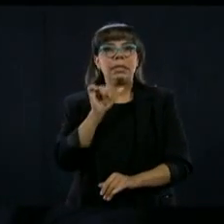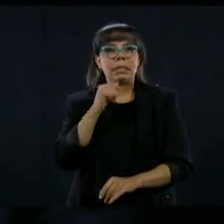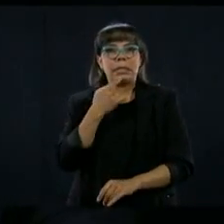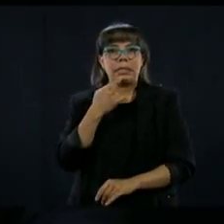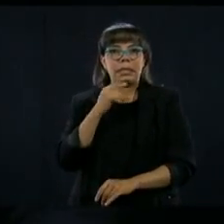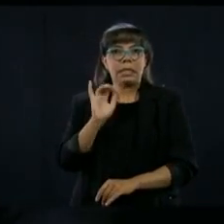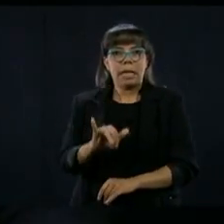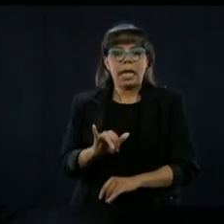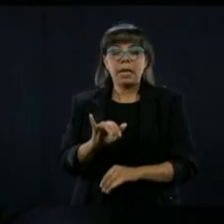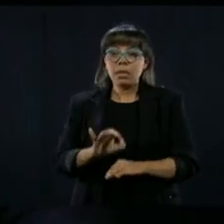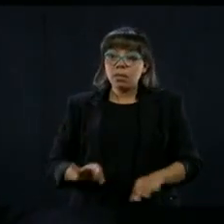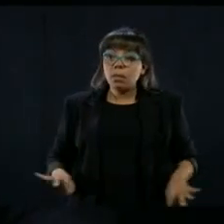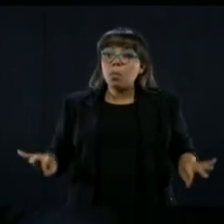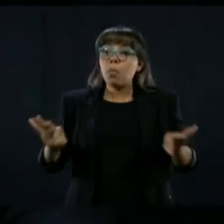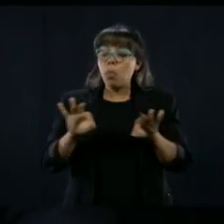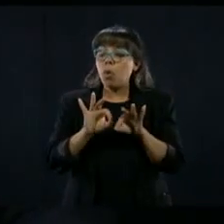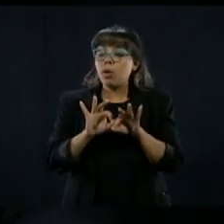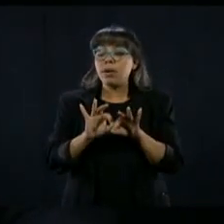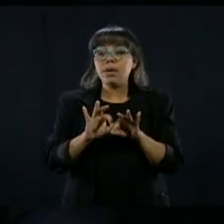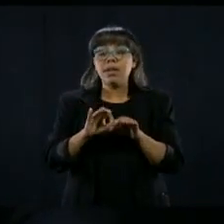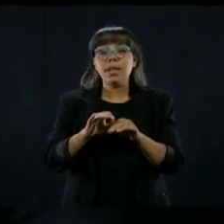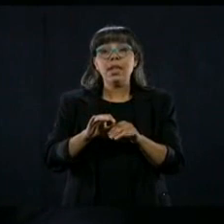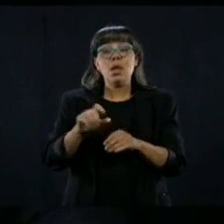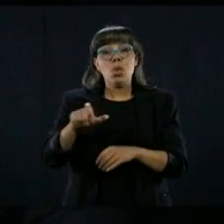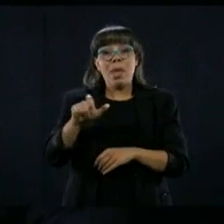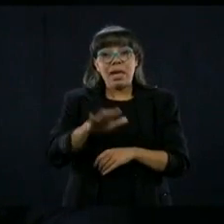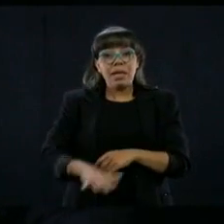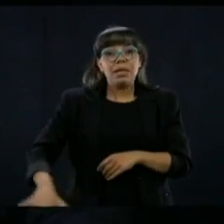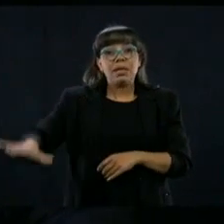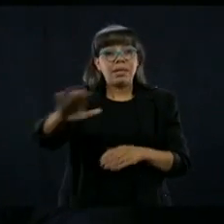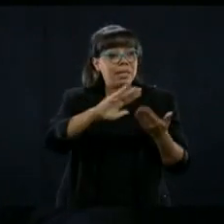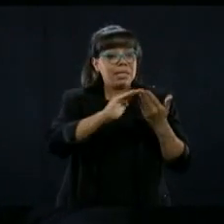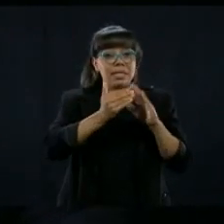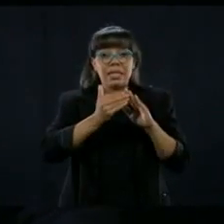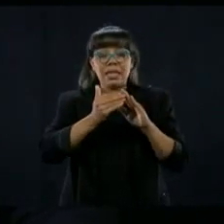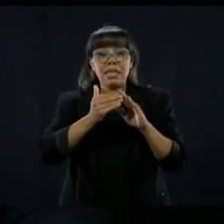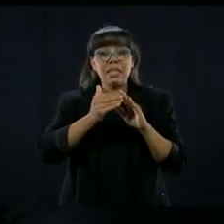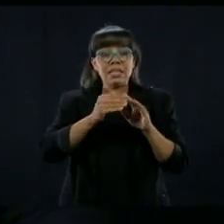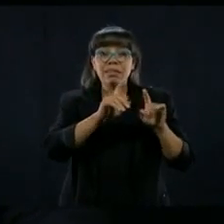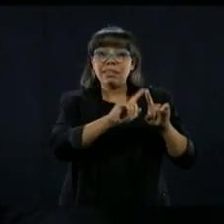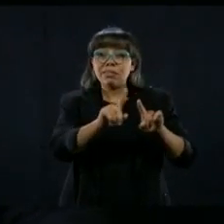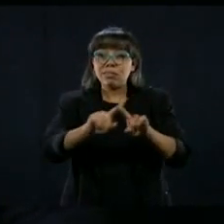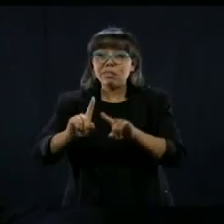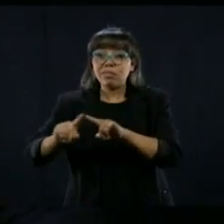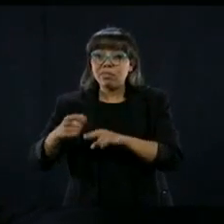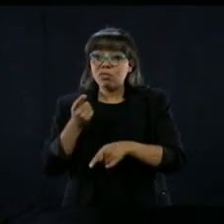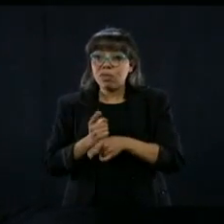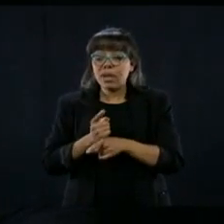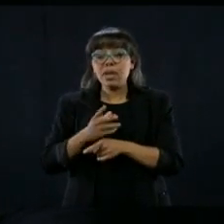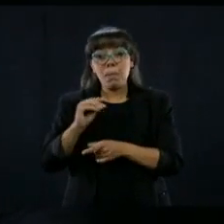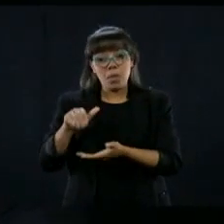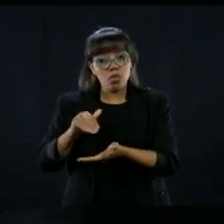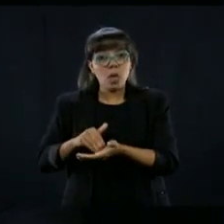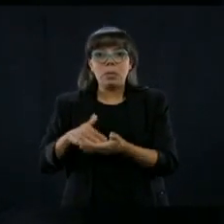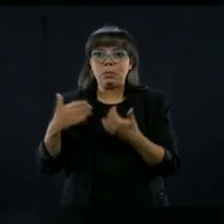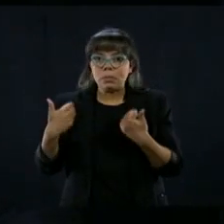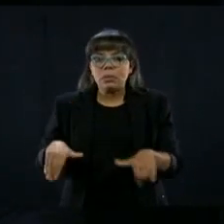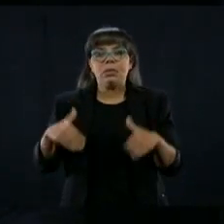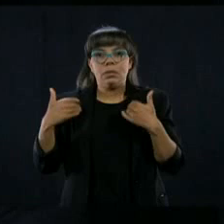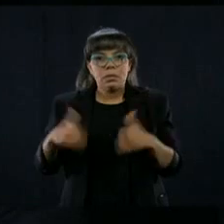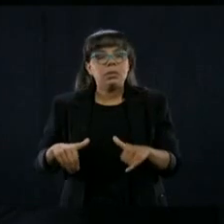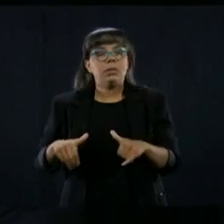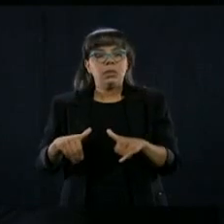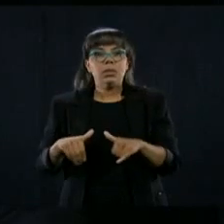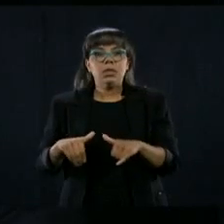from now and the opening of the different companies or schools, if we see that the situation is